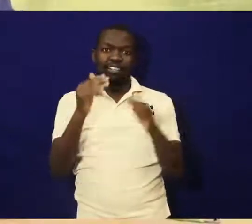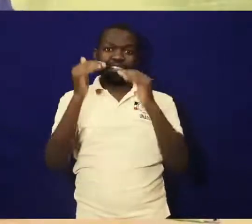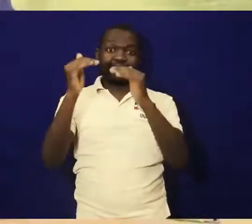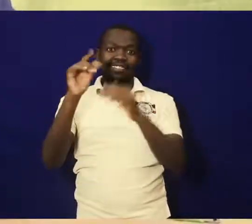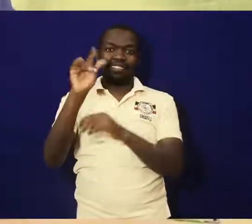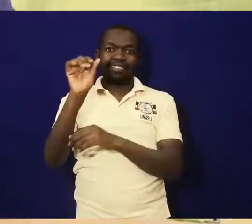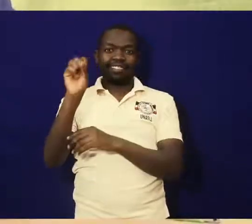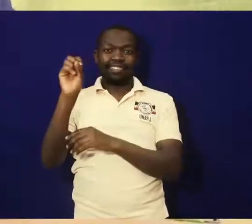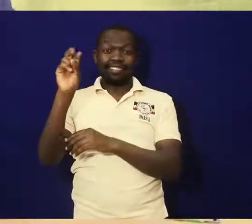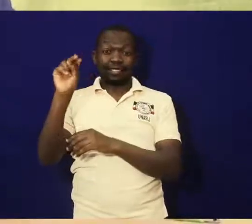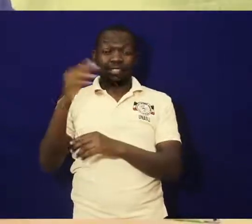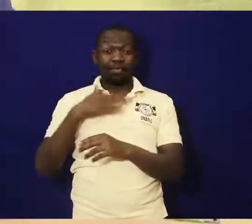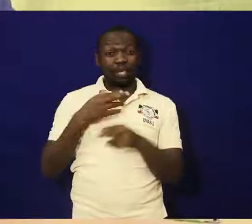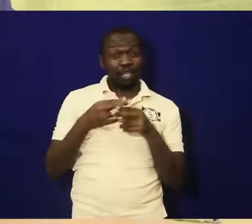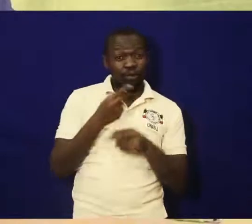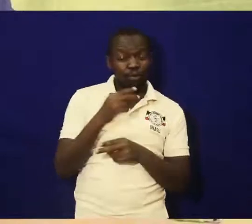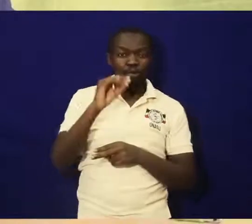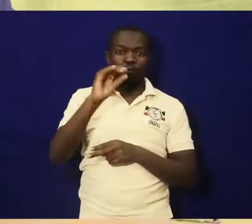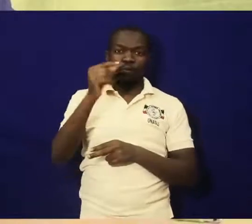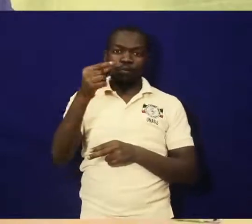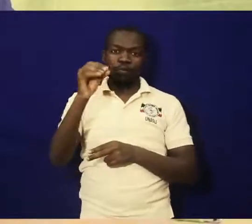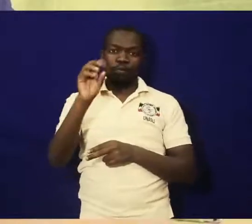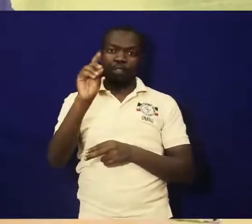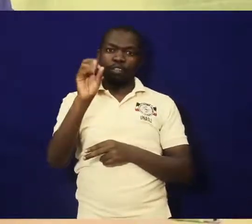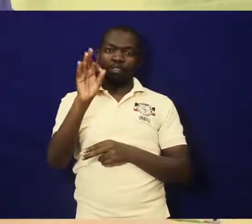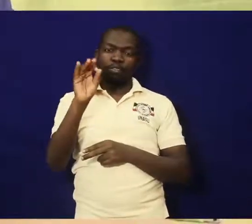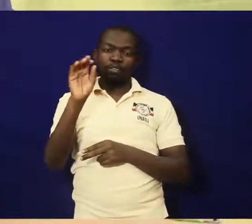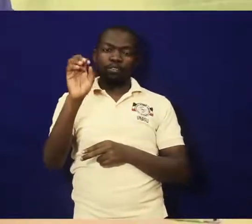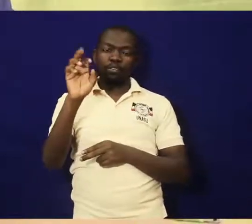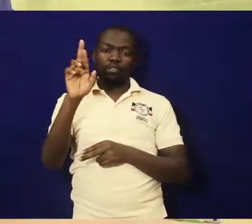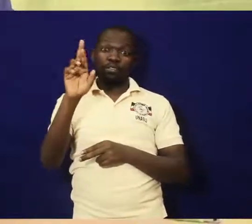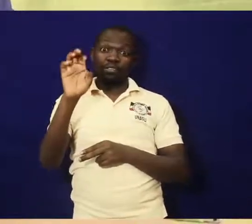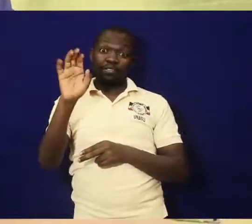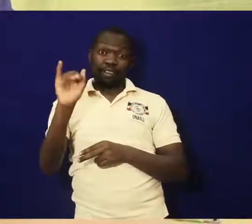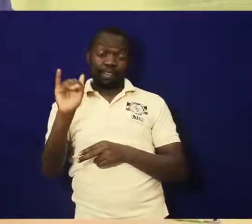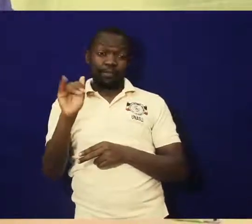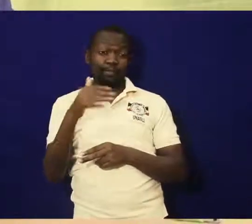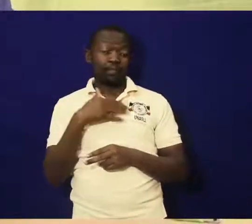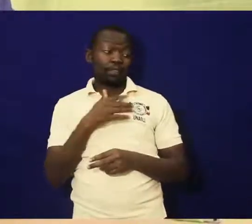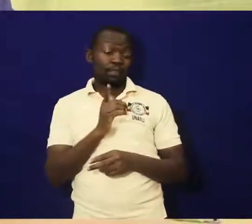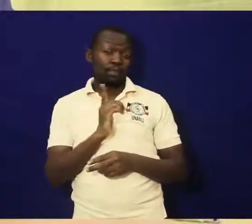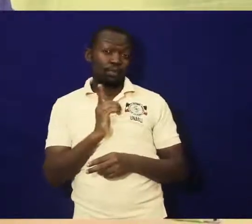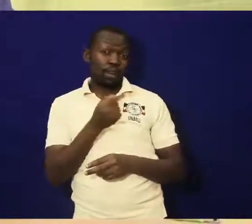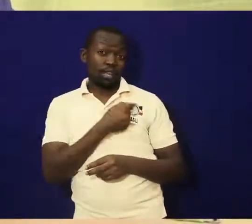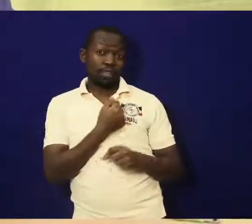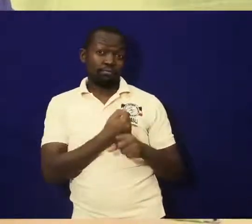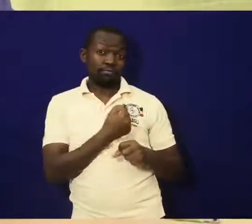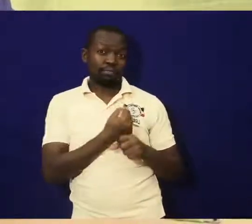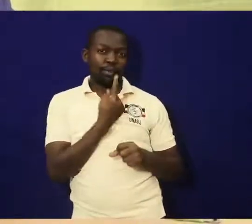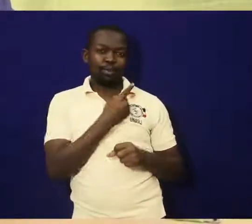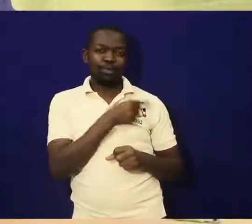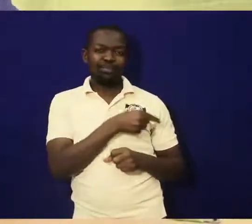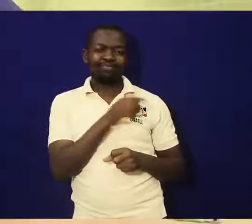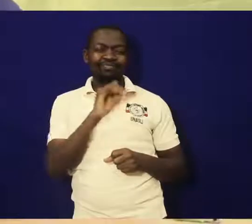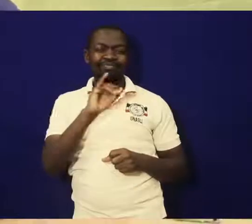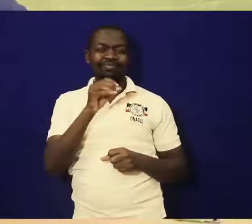teacher, and we are working with my colleague, Mr.